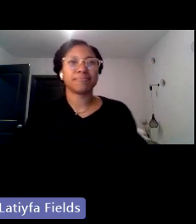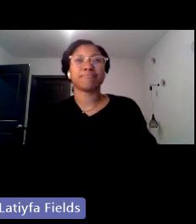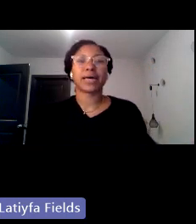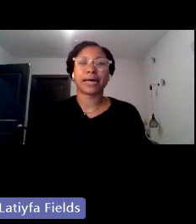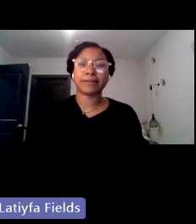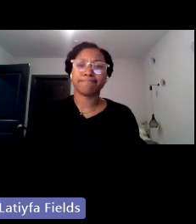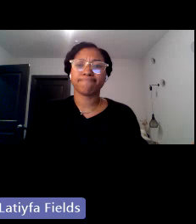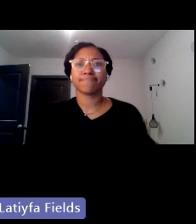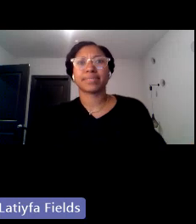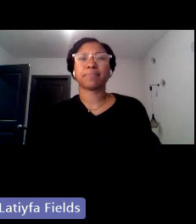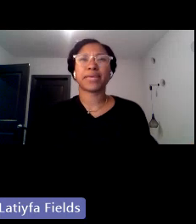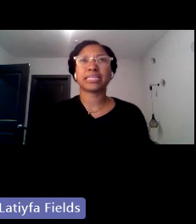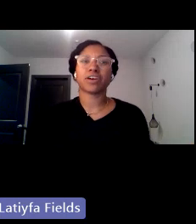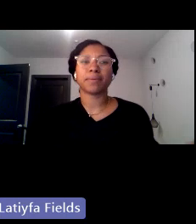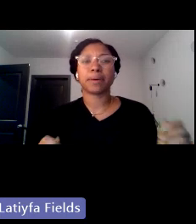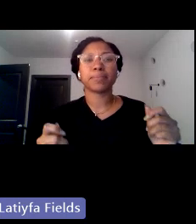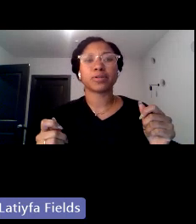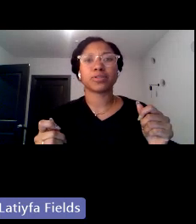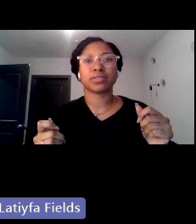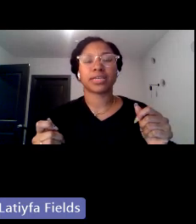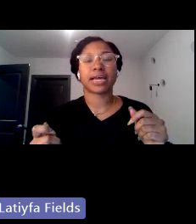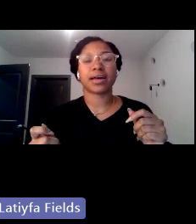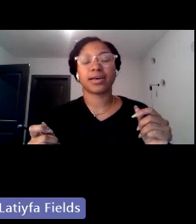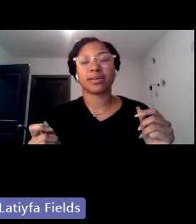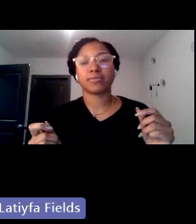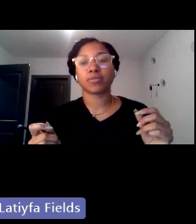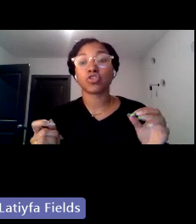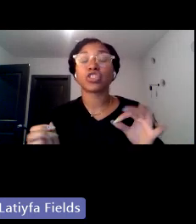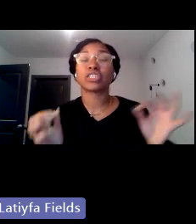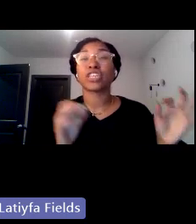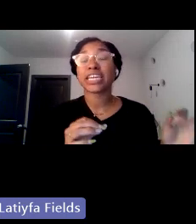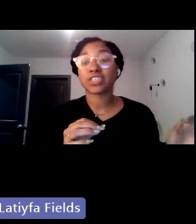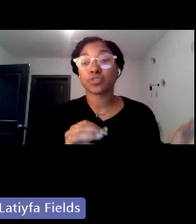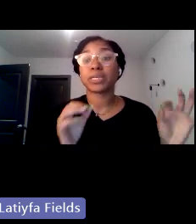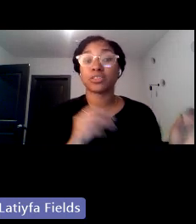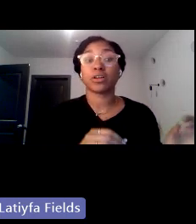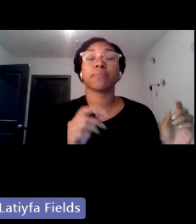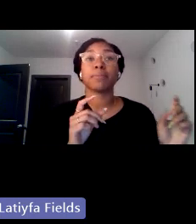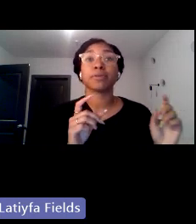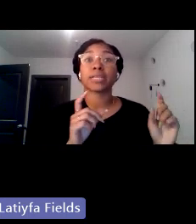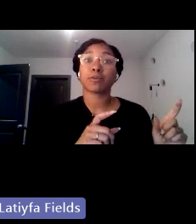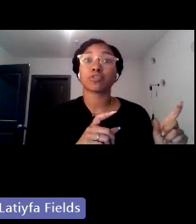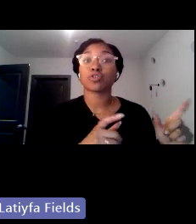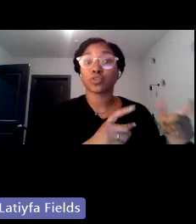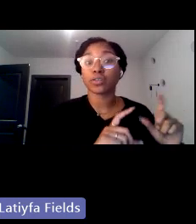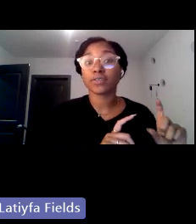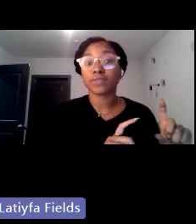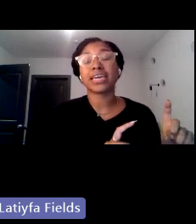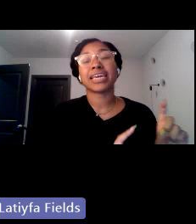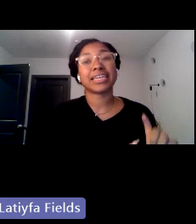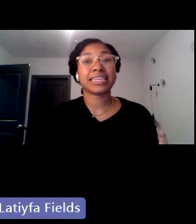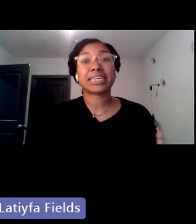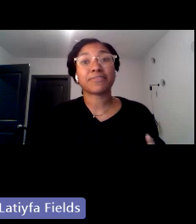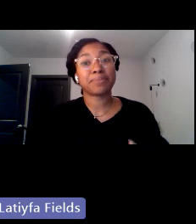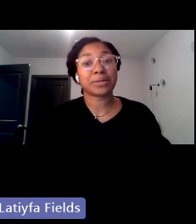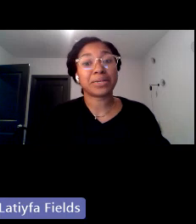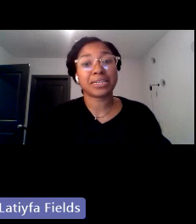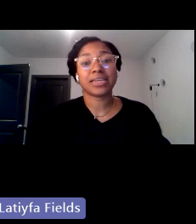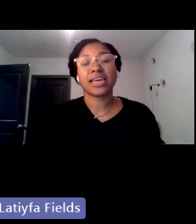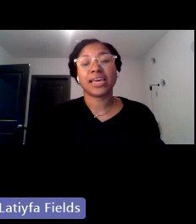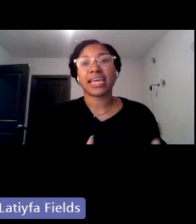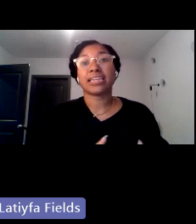be based on a member's, or it shouldn't change based on the member's hours served in any